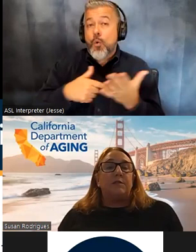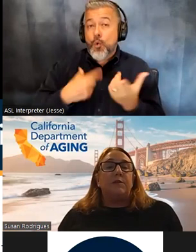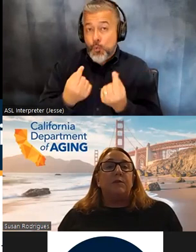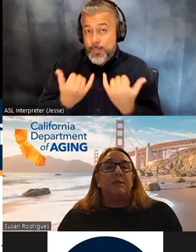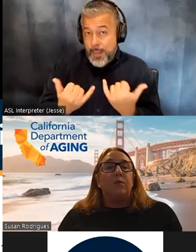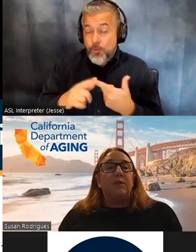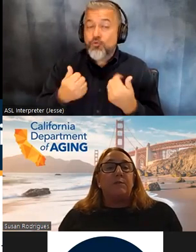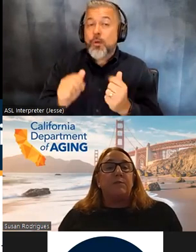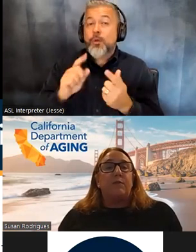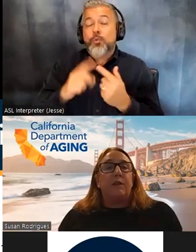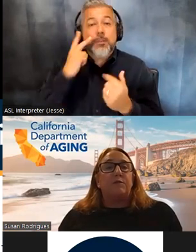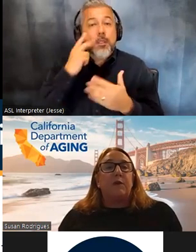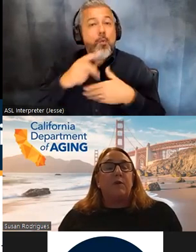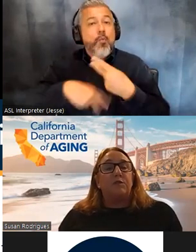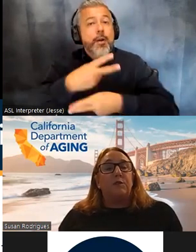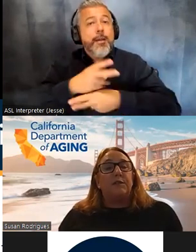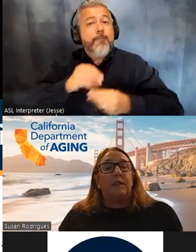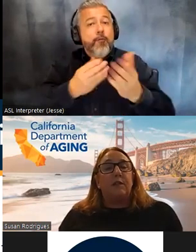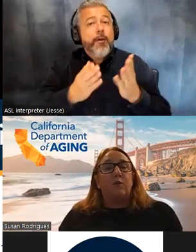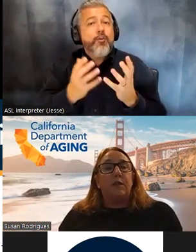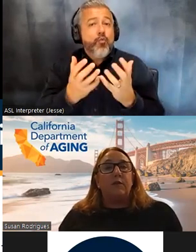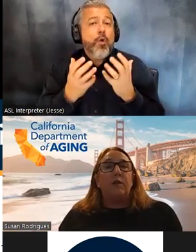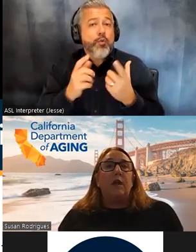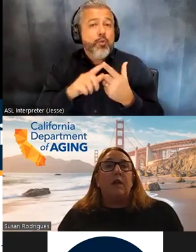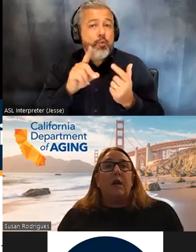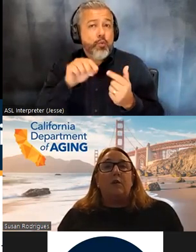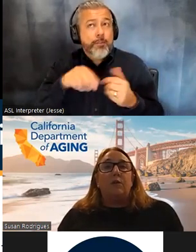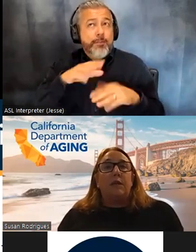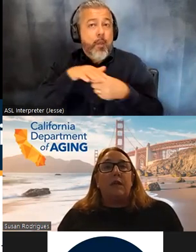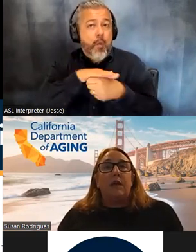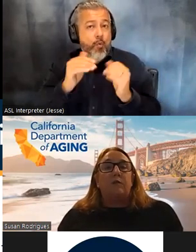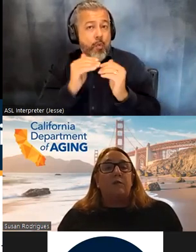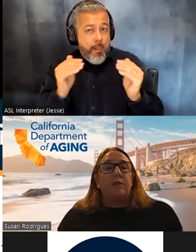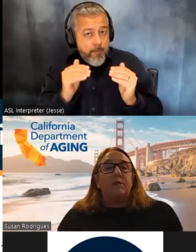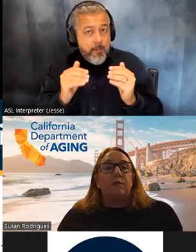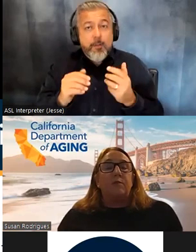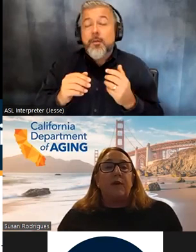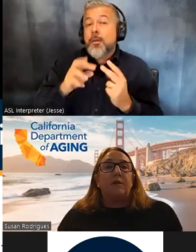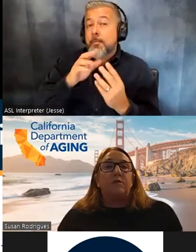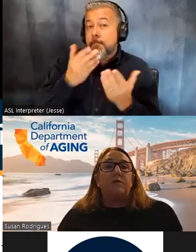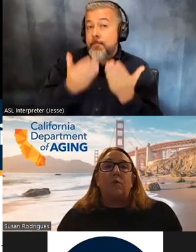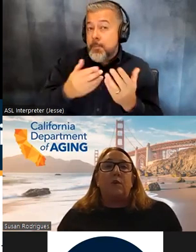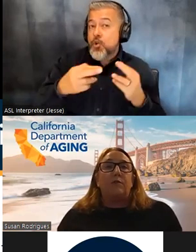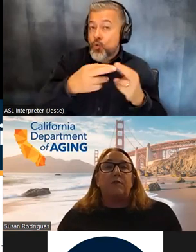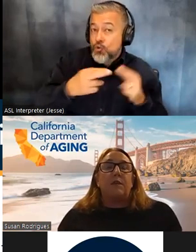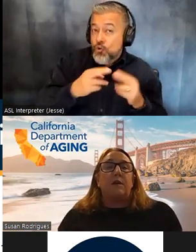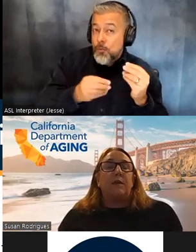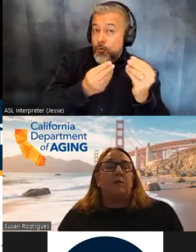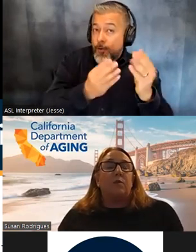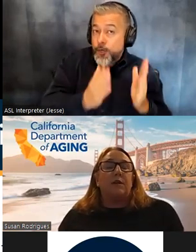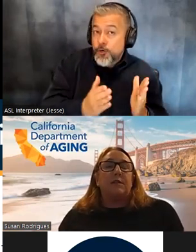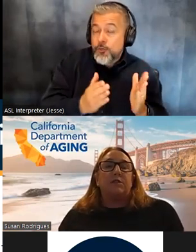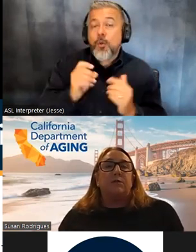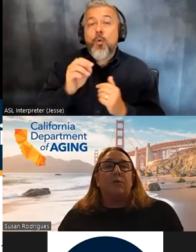trying to see what types of providers might want to do this at the local level. We're looking at either regional providers, or if there's